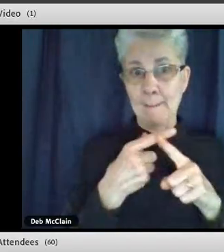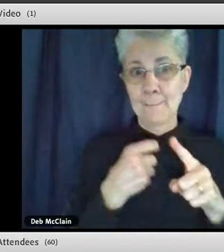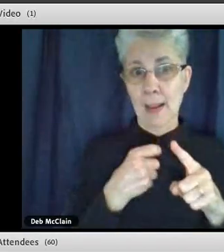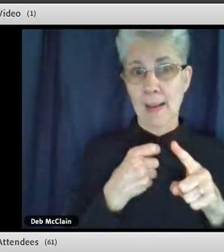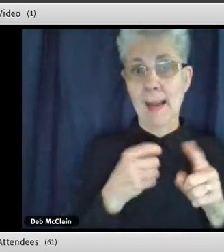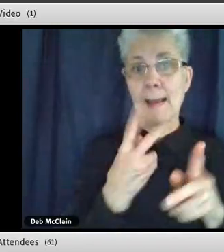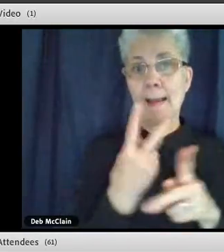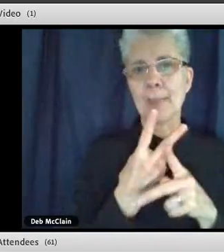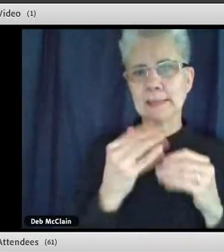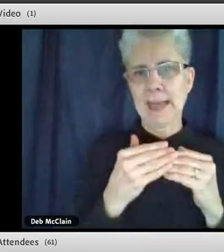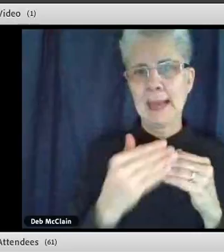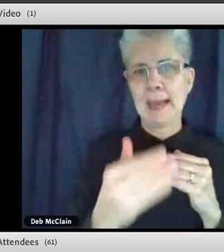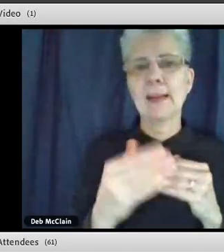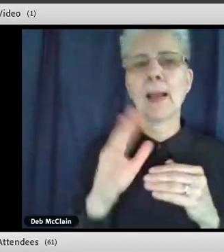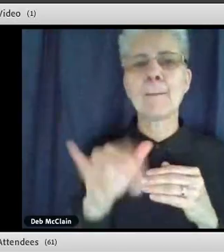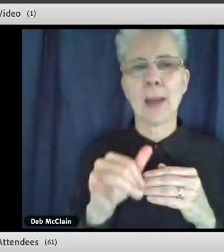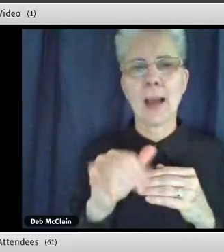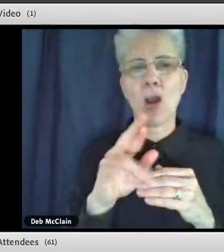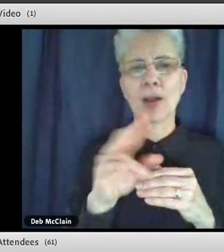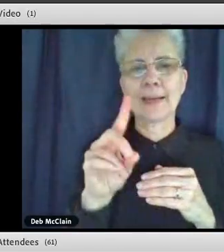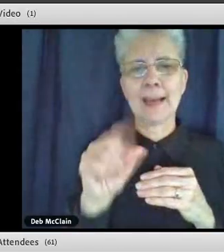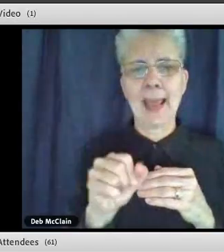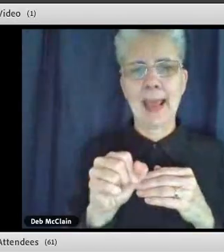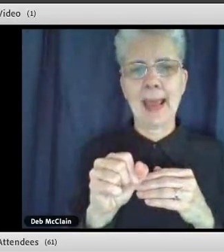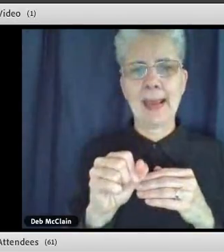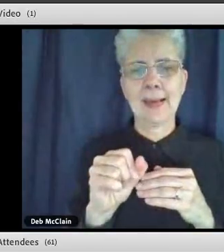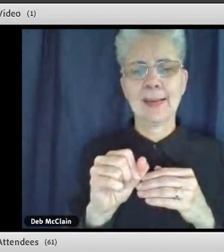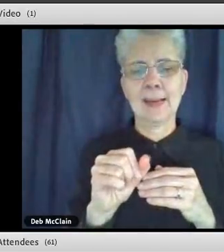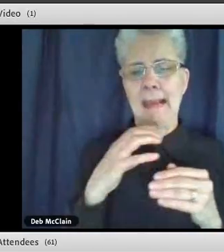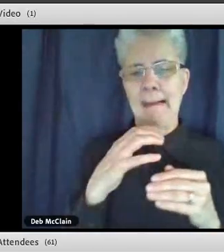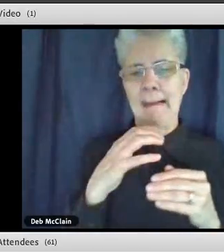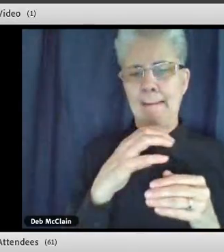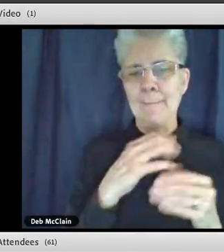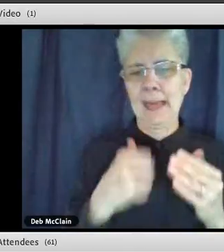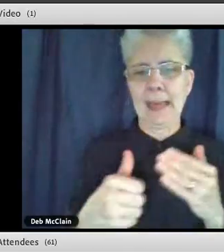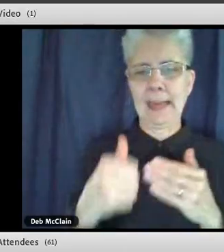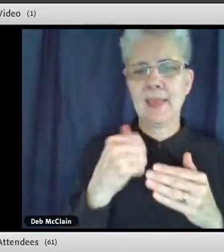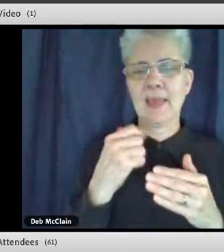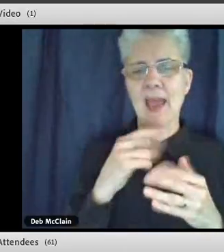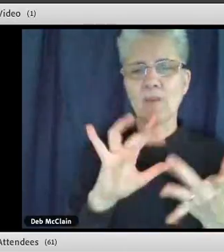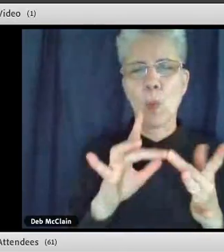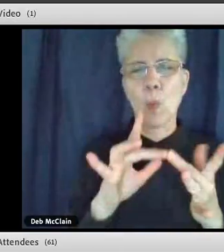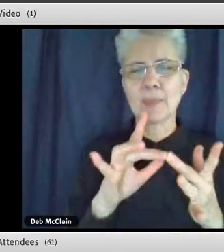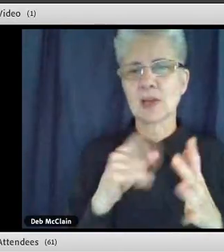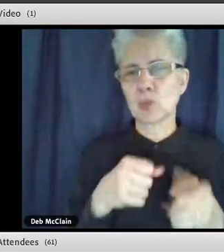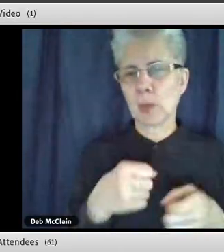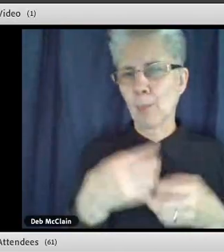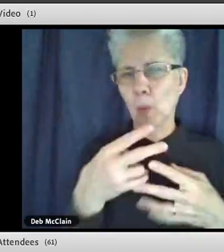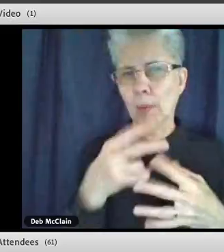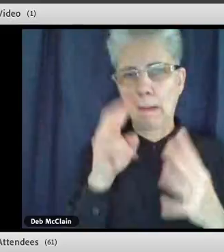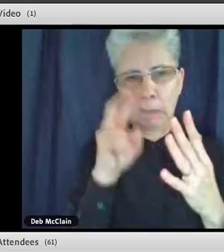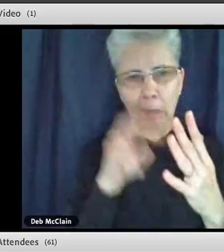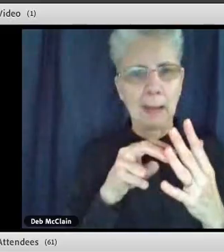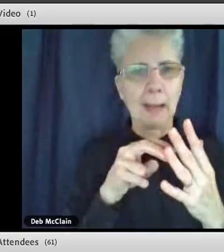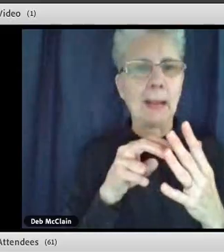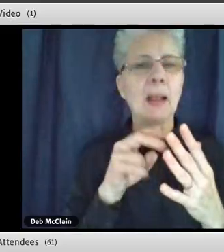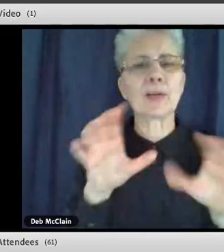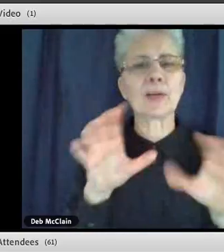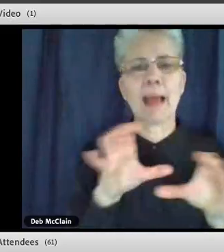maintained by the RDA Steering Committee, and they have a website which you're welcome to check out. They're an active